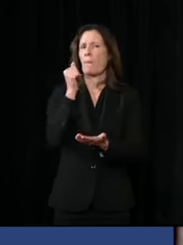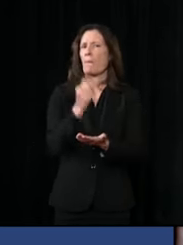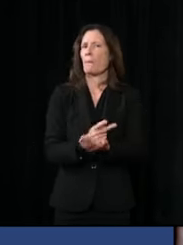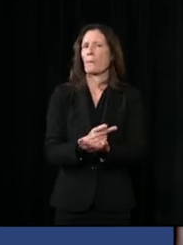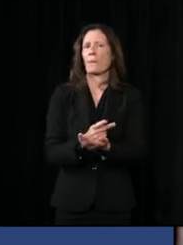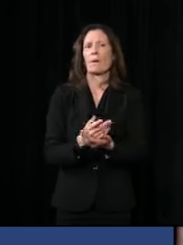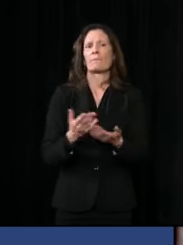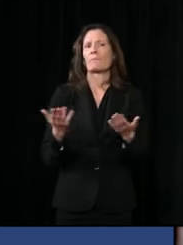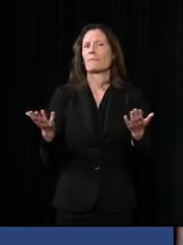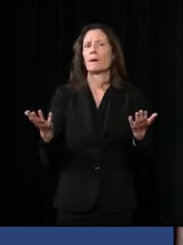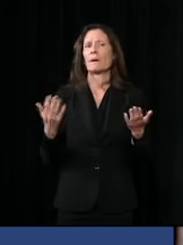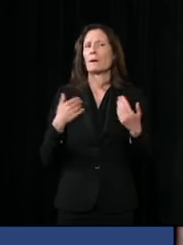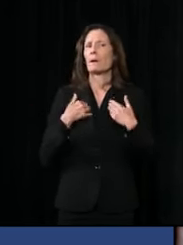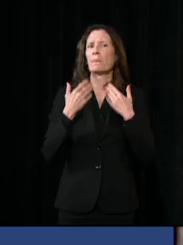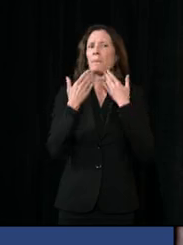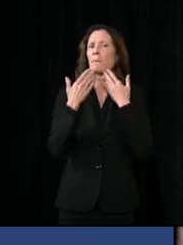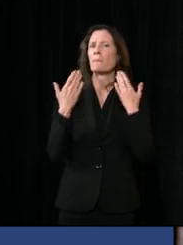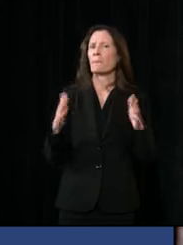do that.